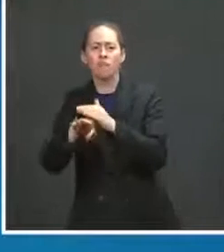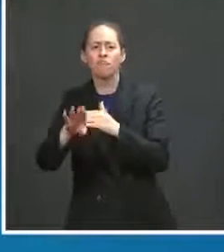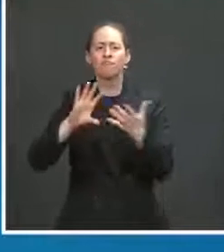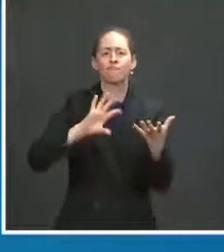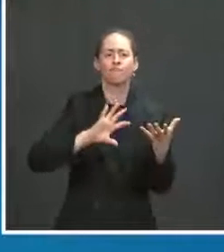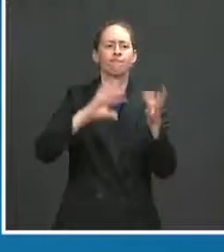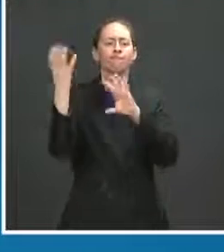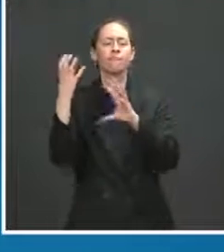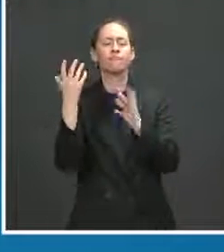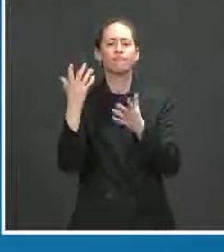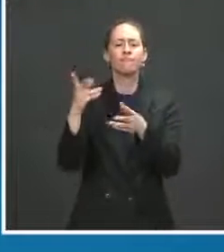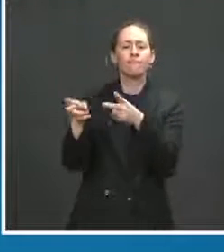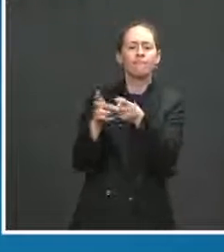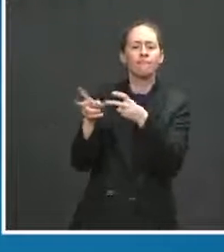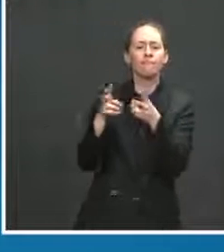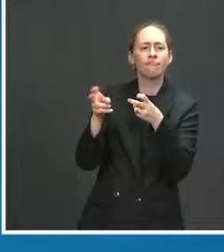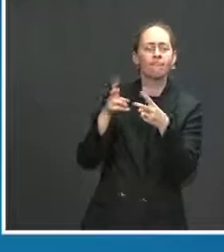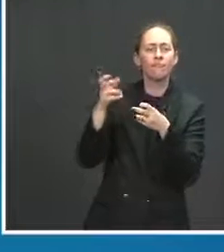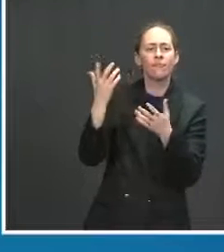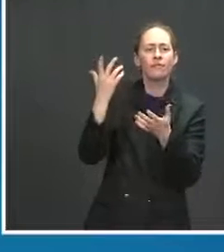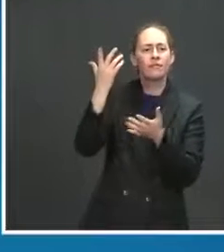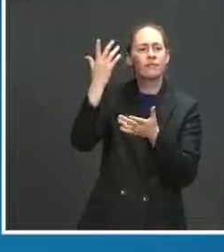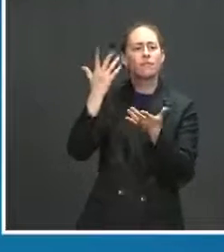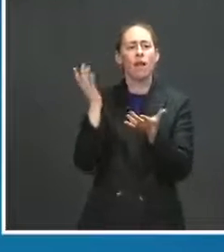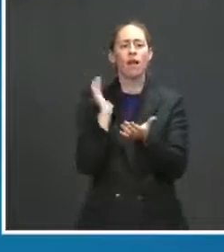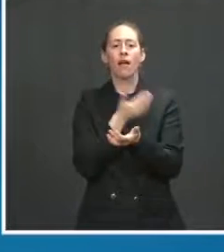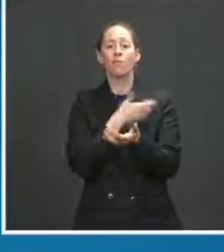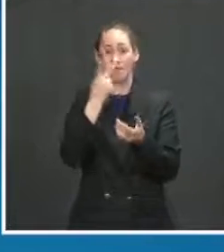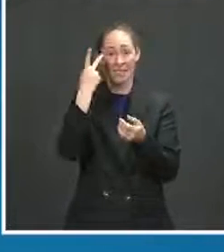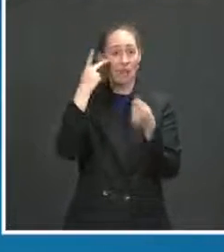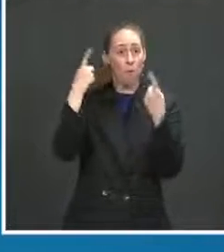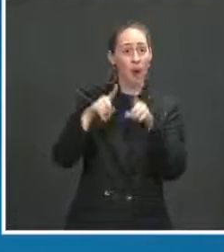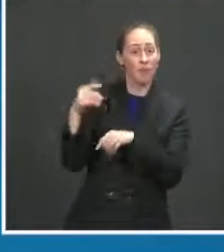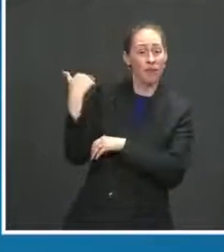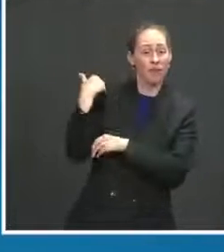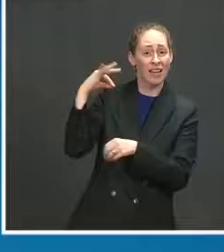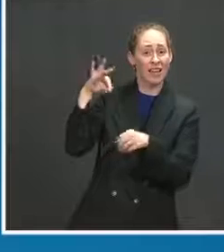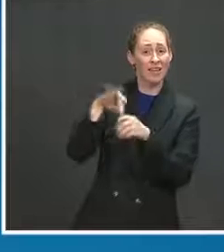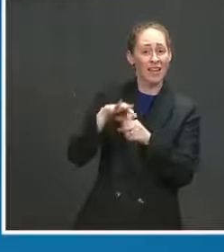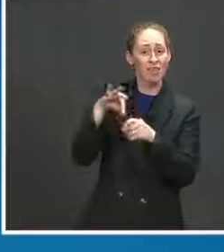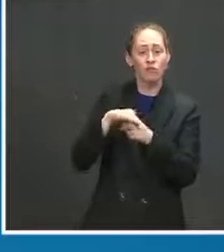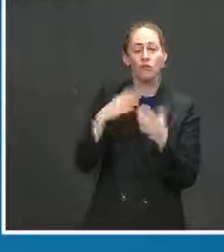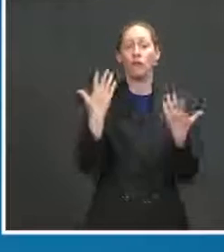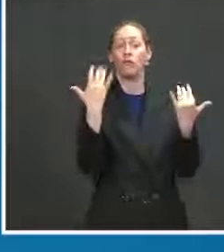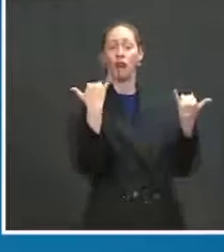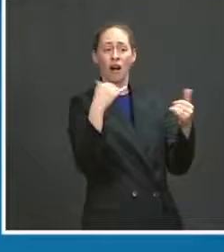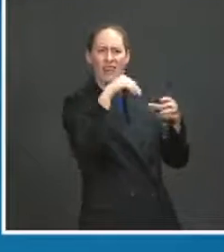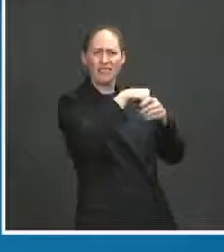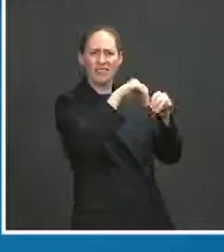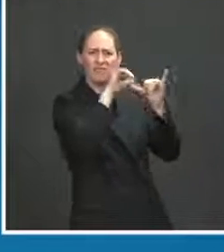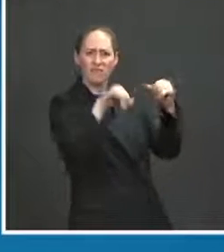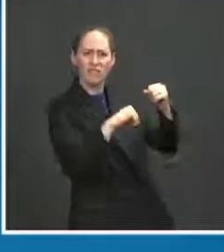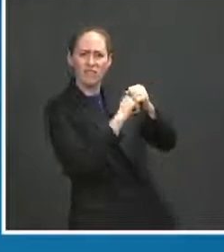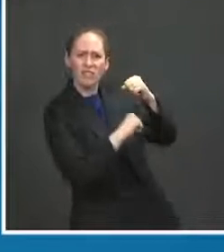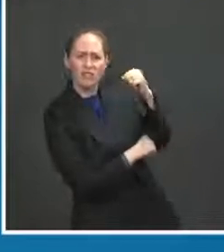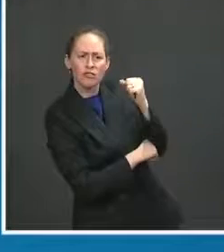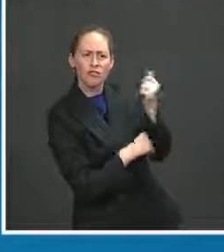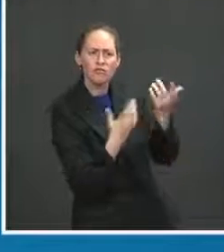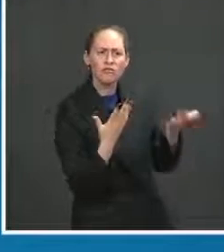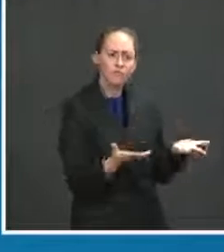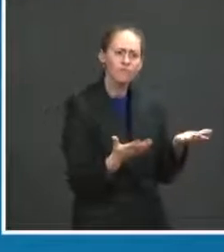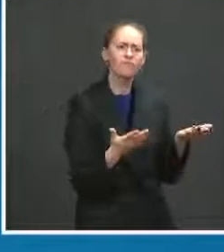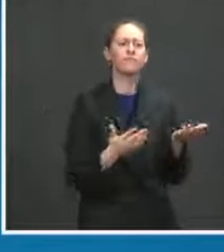property, our elections, our critical infrastructure. The ransomware attack by criminal